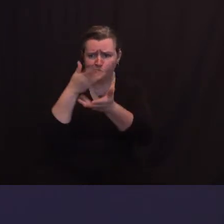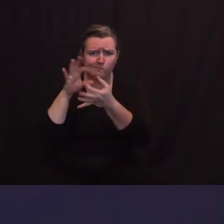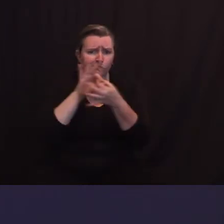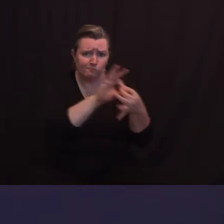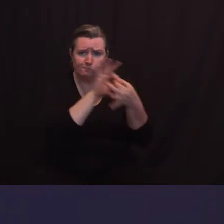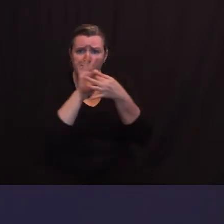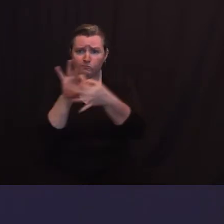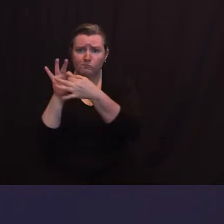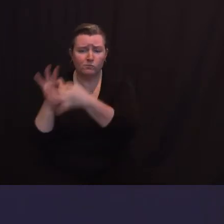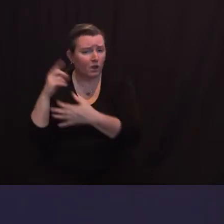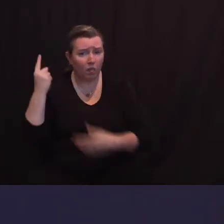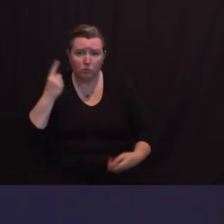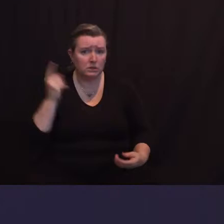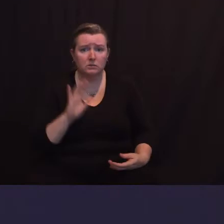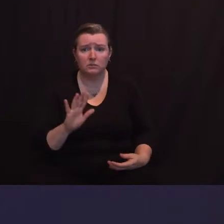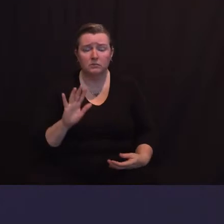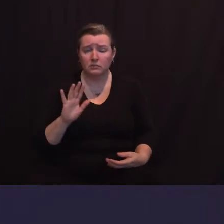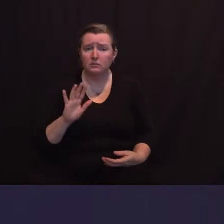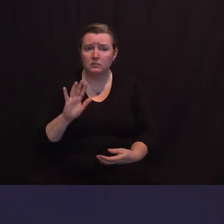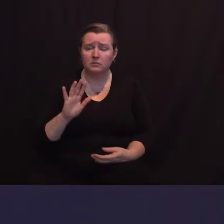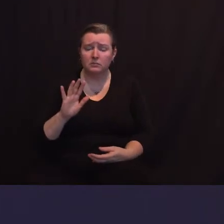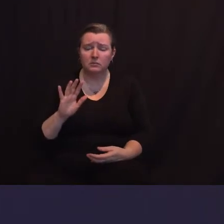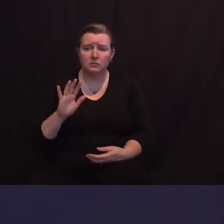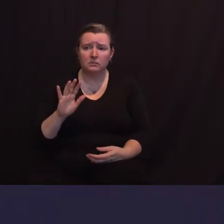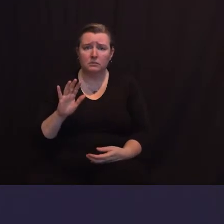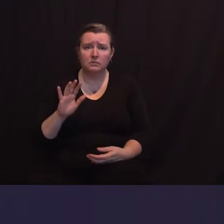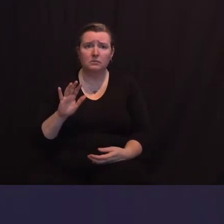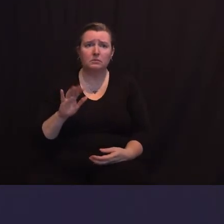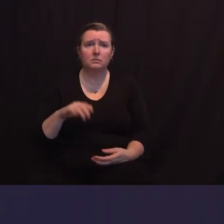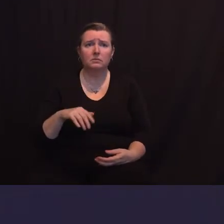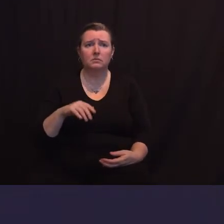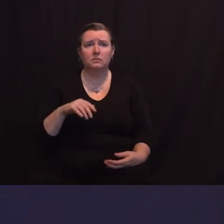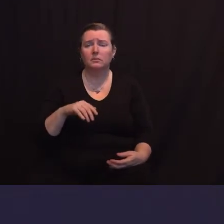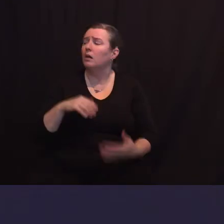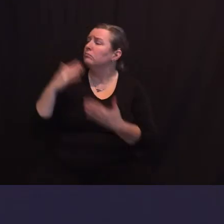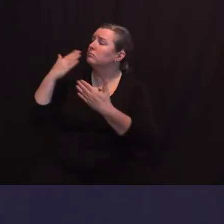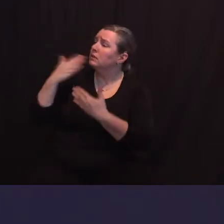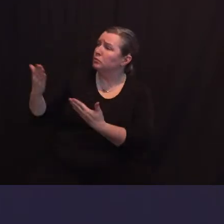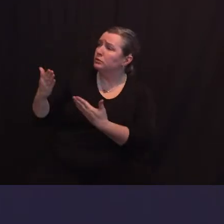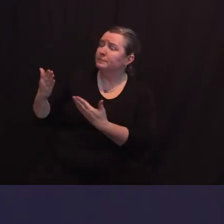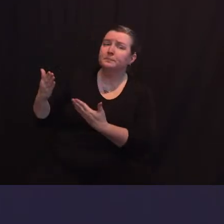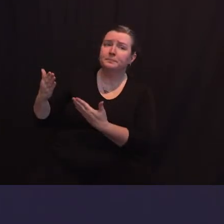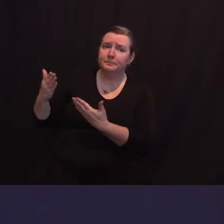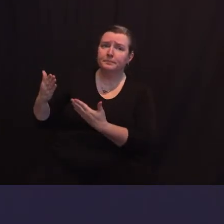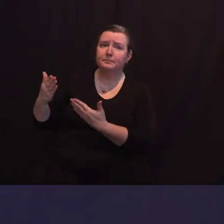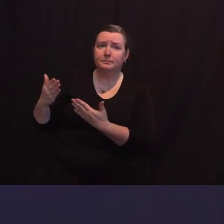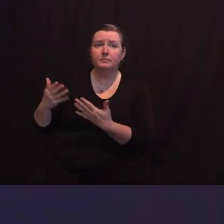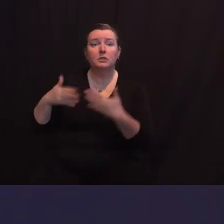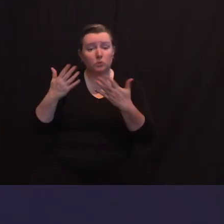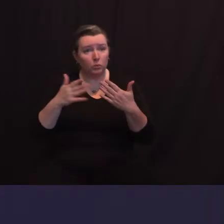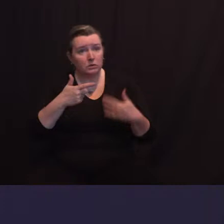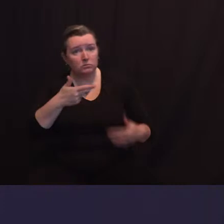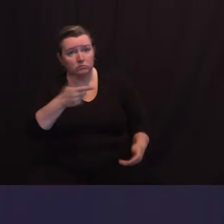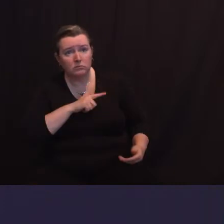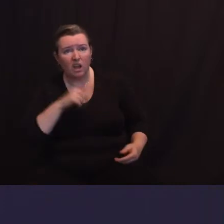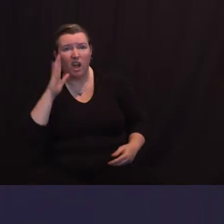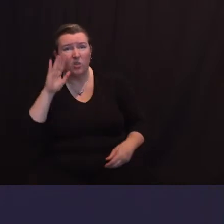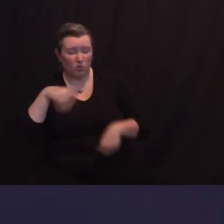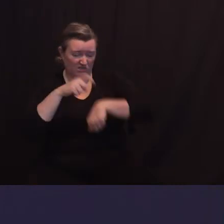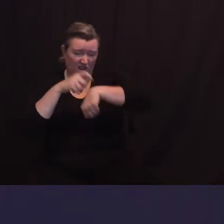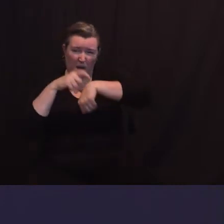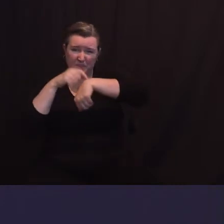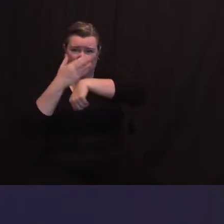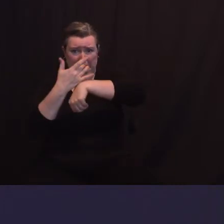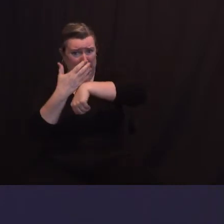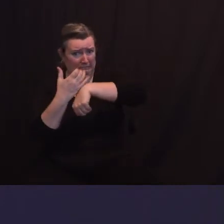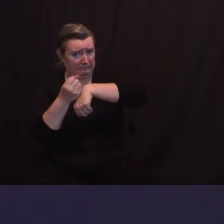sector. Thank you for both of those. We'll come down to Dave here if we can. I know our time is running short, but we can't cut you guys off.